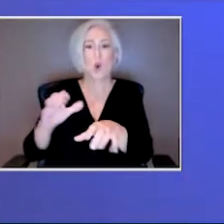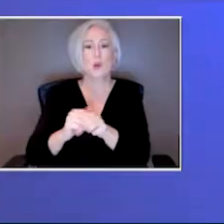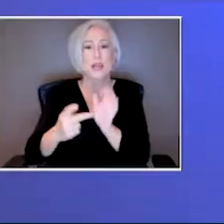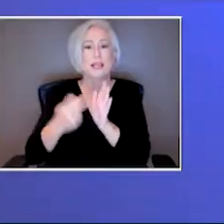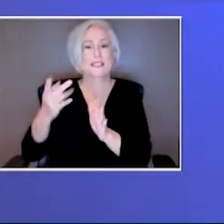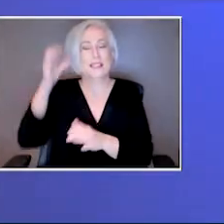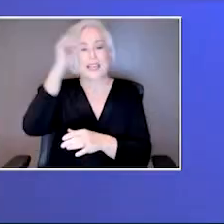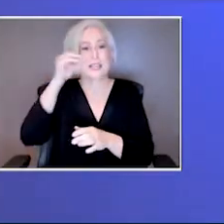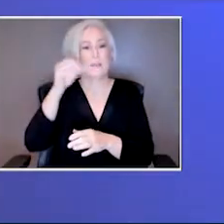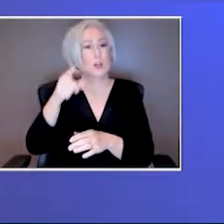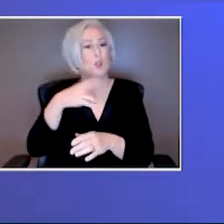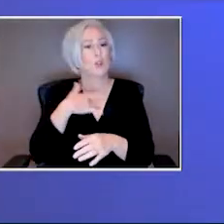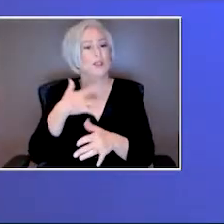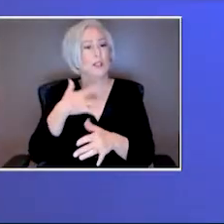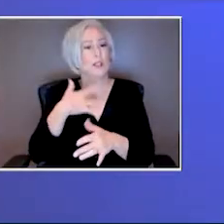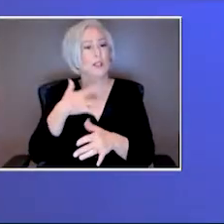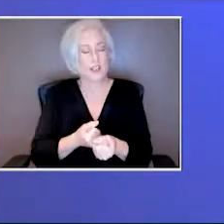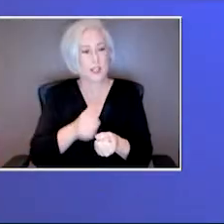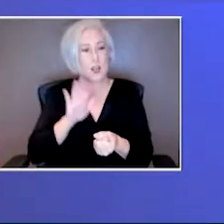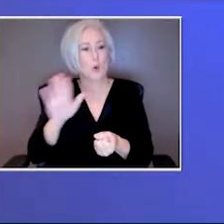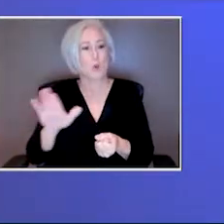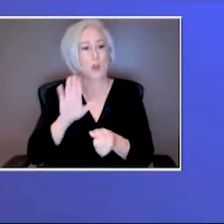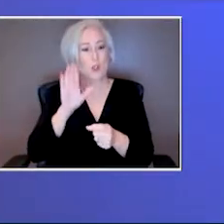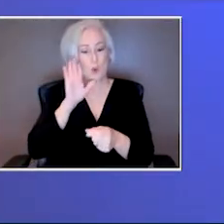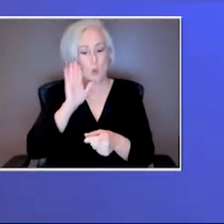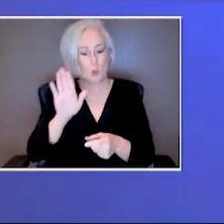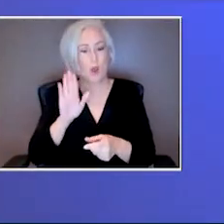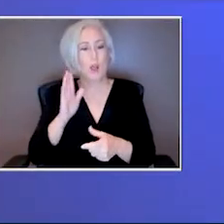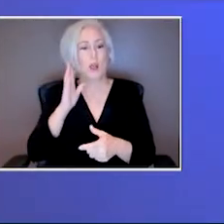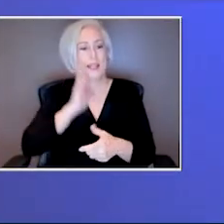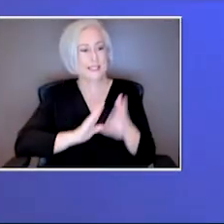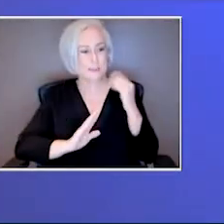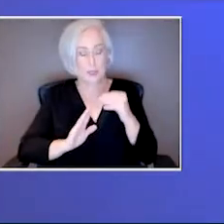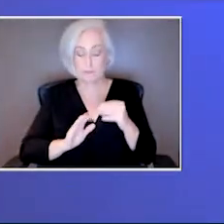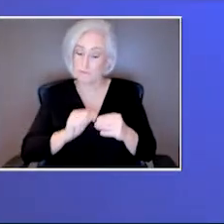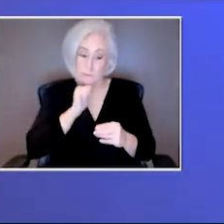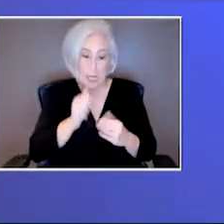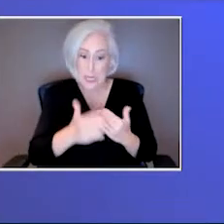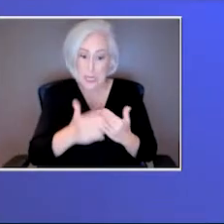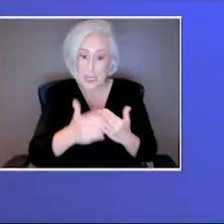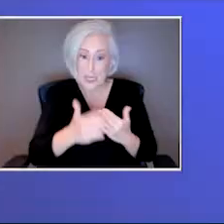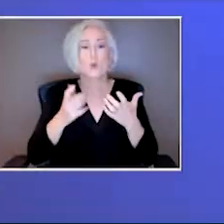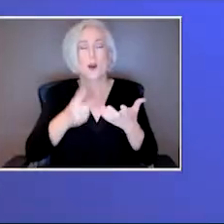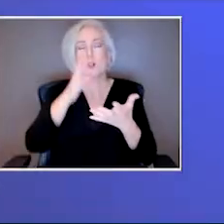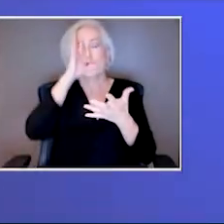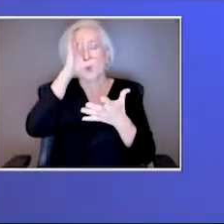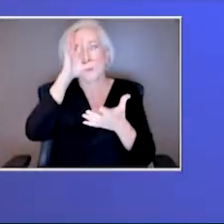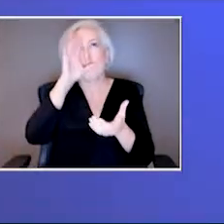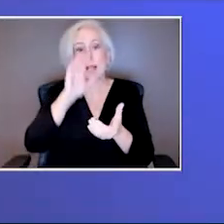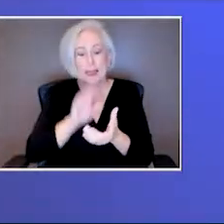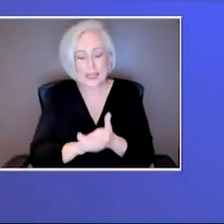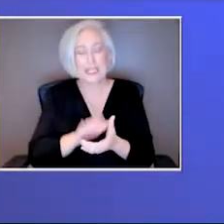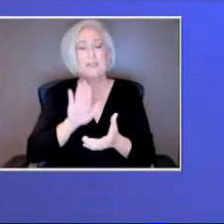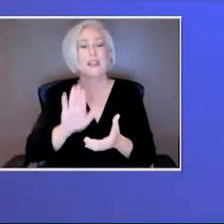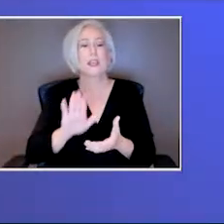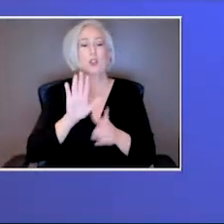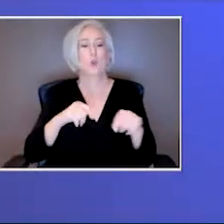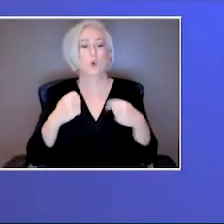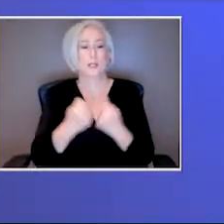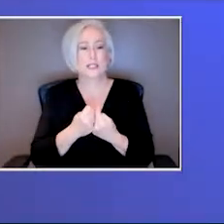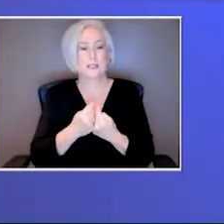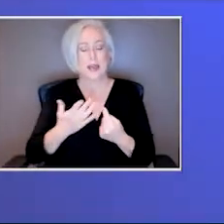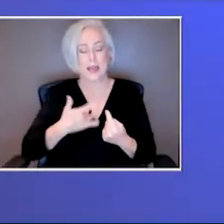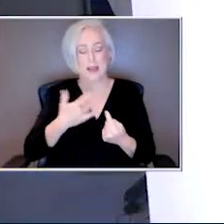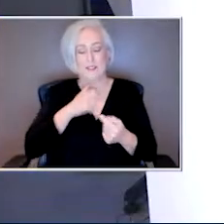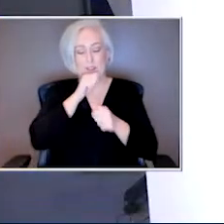through, because those treatments are not going to be easy, and you want to really truly believe in your team and get a sense of peace that you're at the place where you want to be treated.